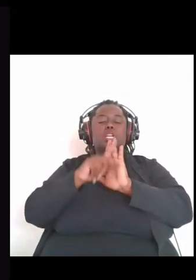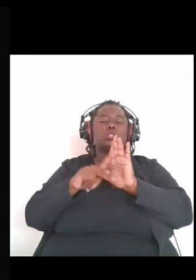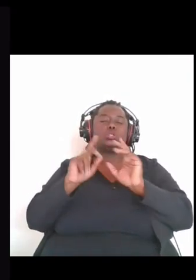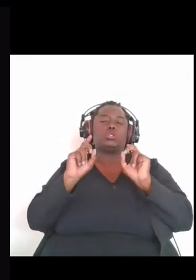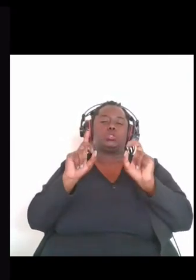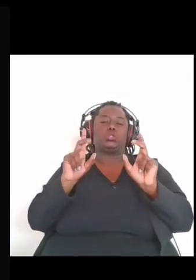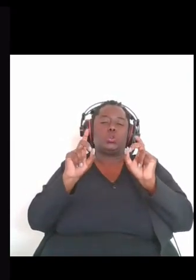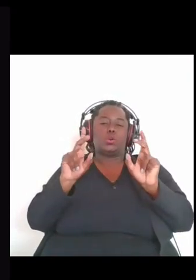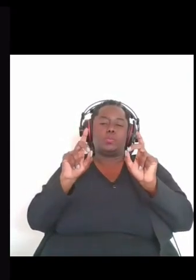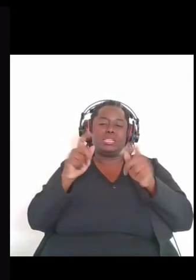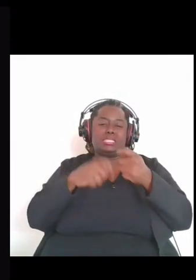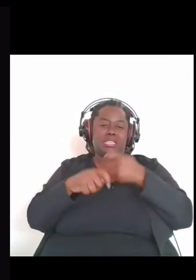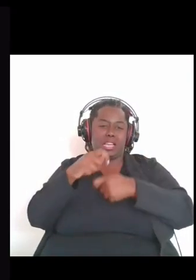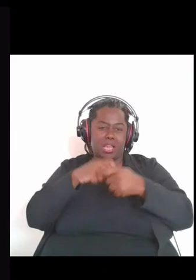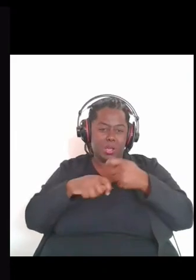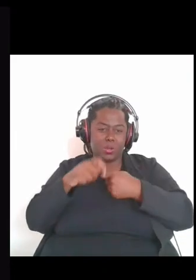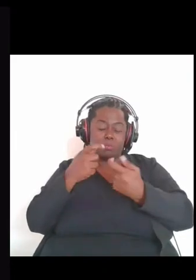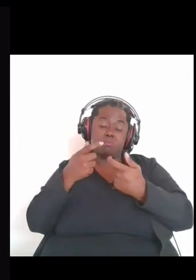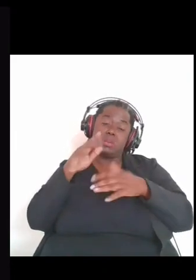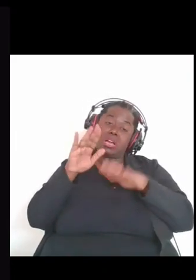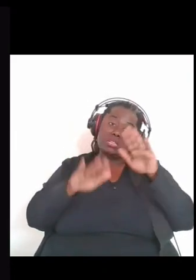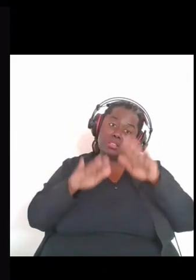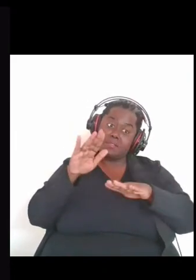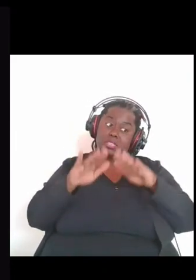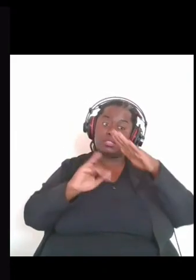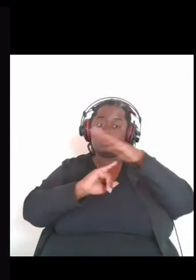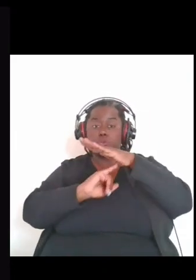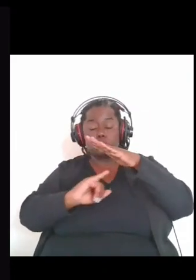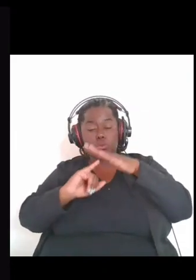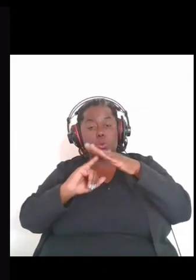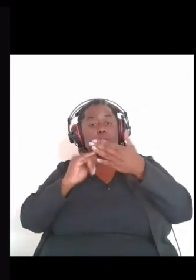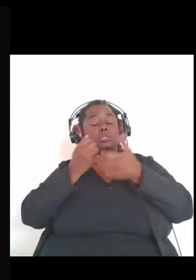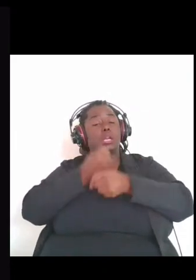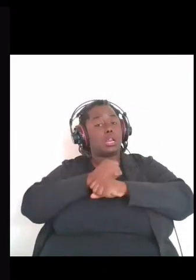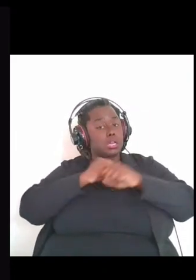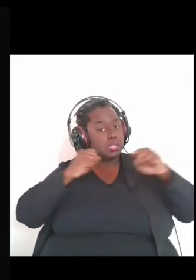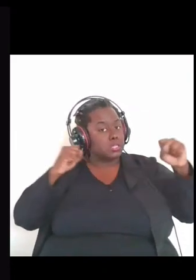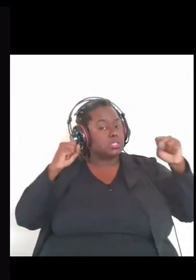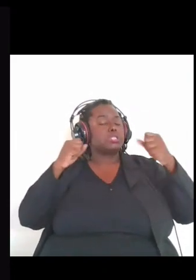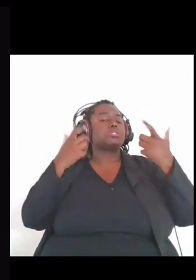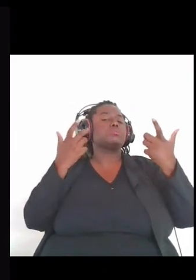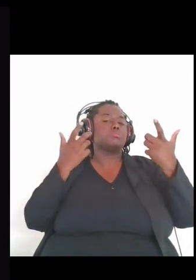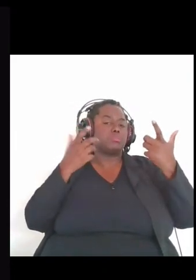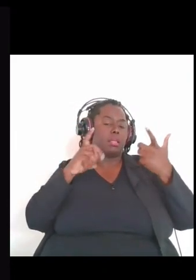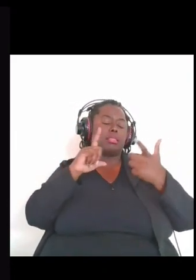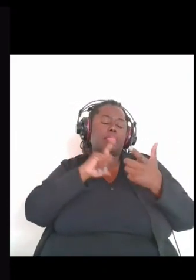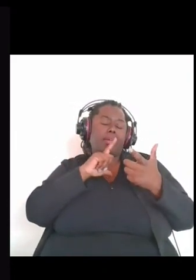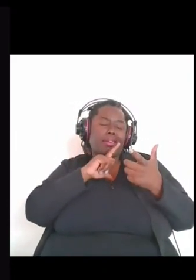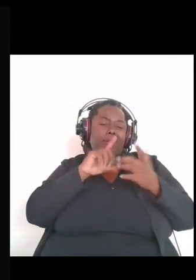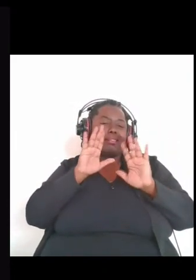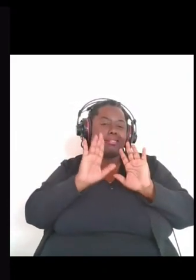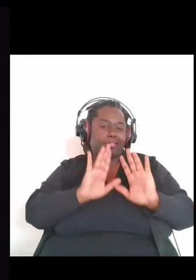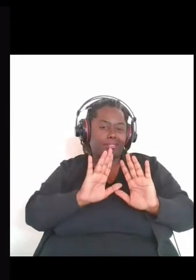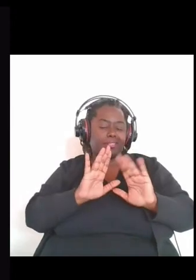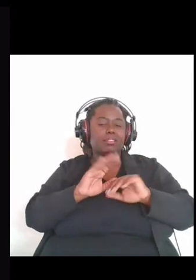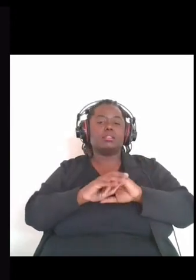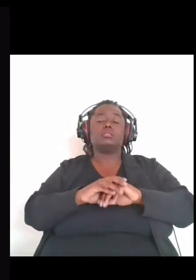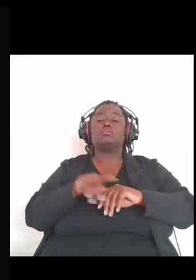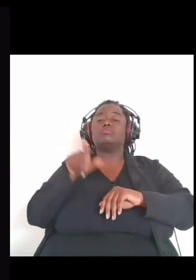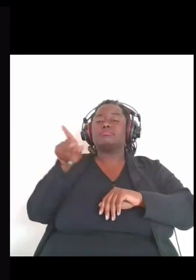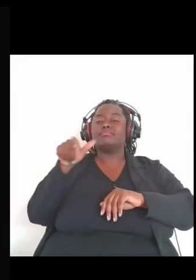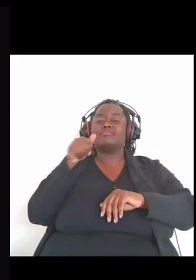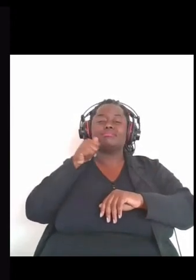institutions or companies uh just like lachola mentioned to tick off on their list that this has been